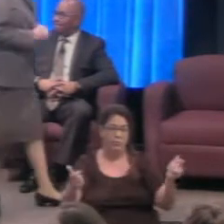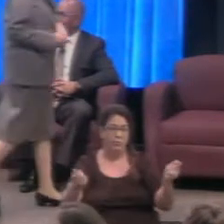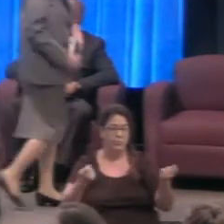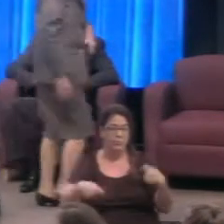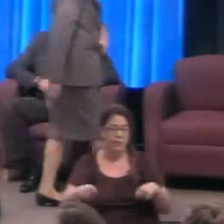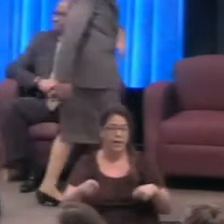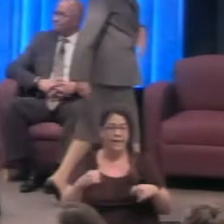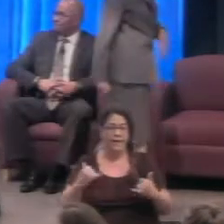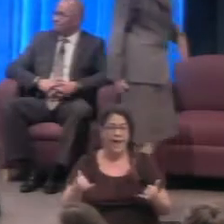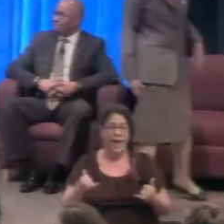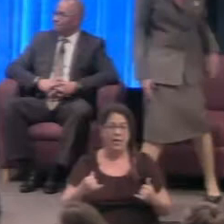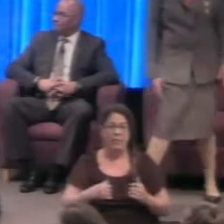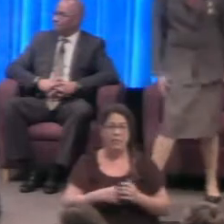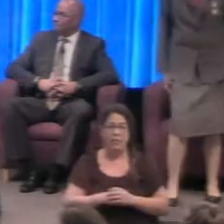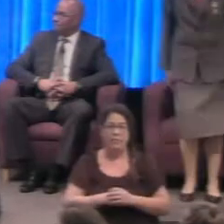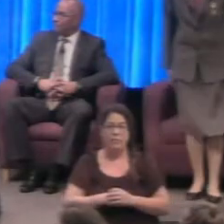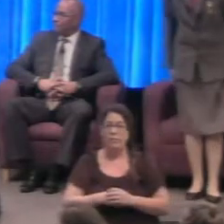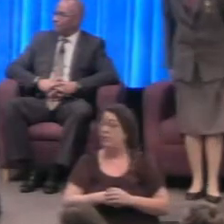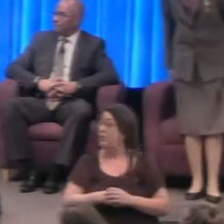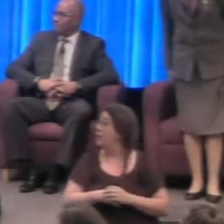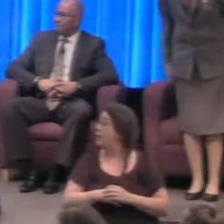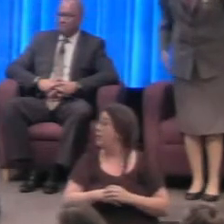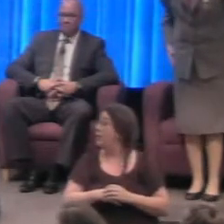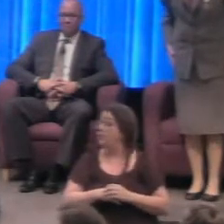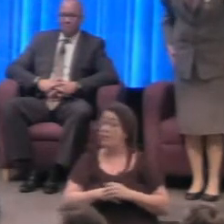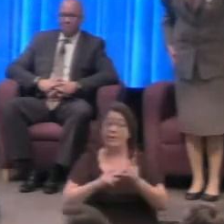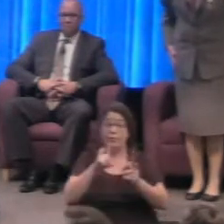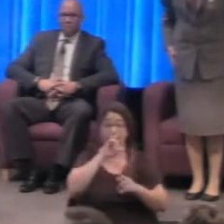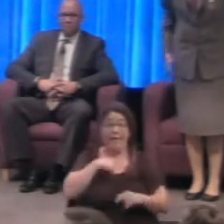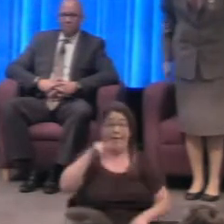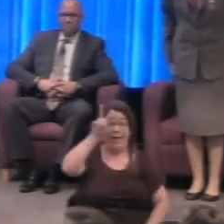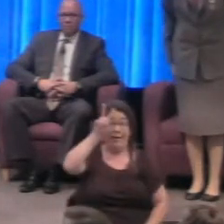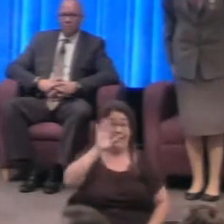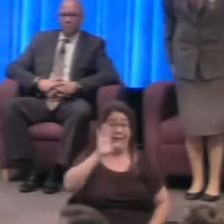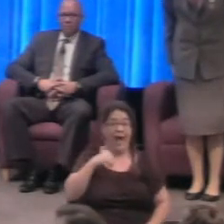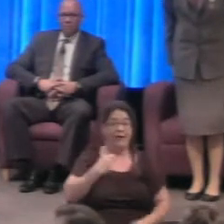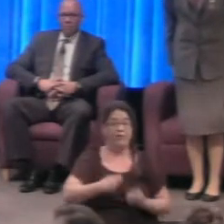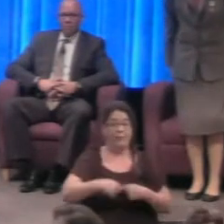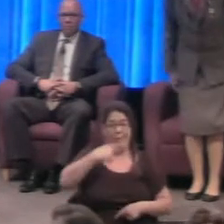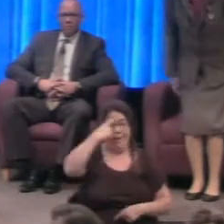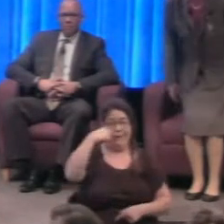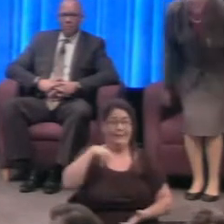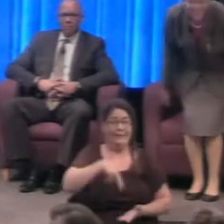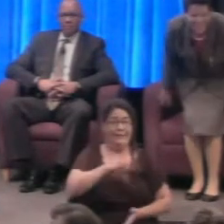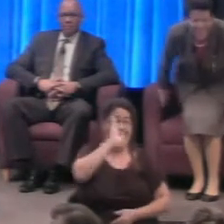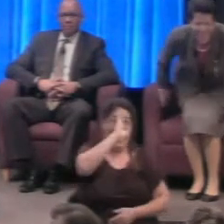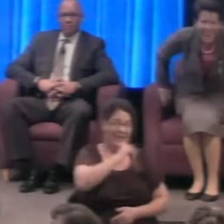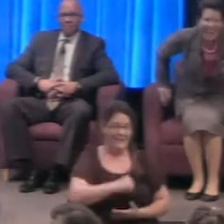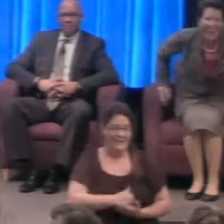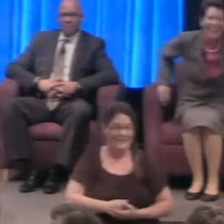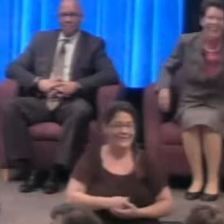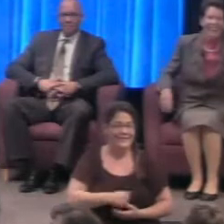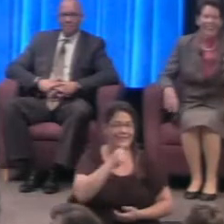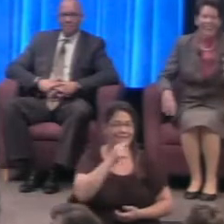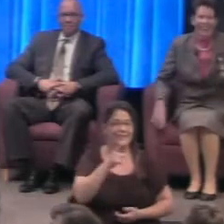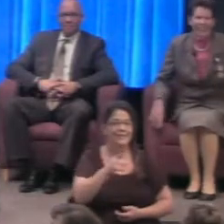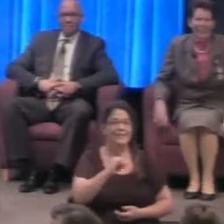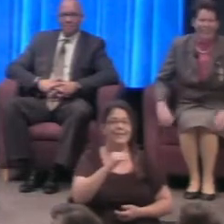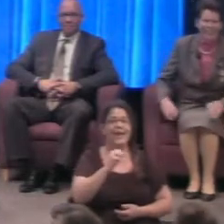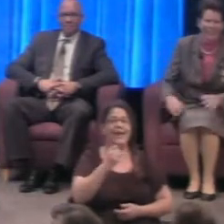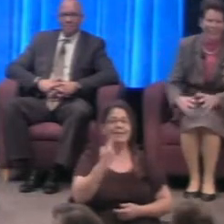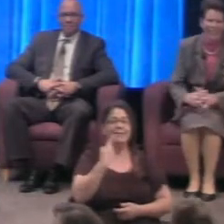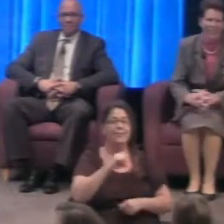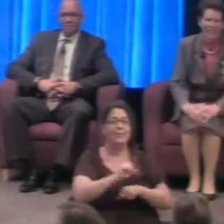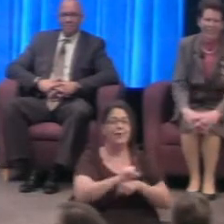Thank you, sir. And last but not least. Can I speak for that? Oh, sure. Change your mind. Okay. Jan and I worked together